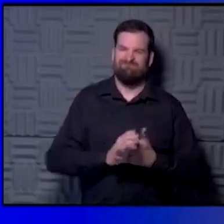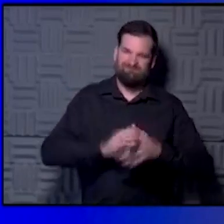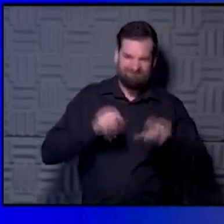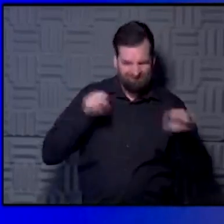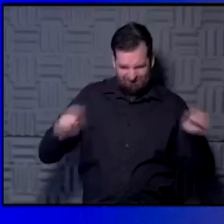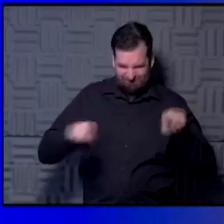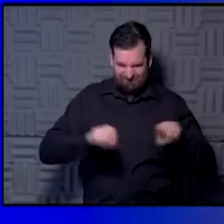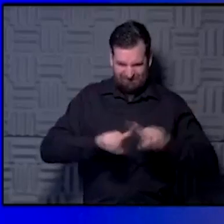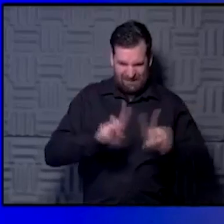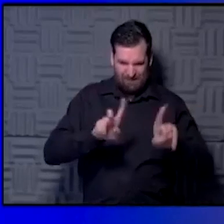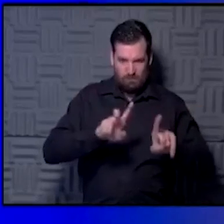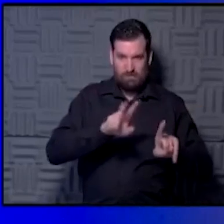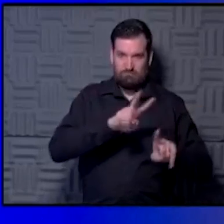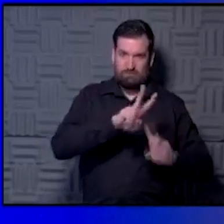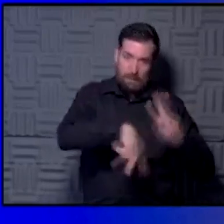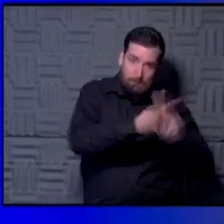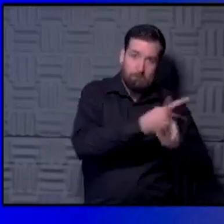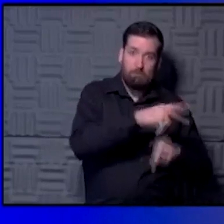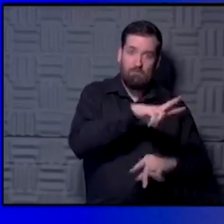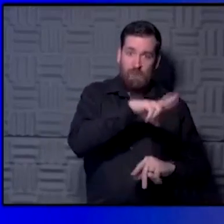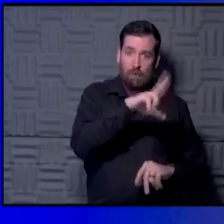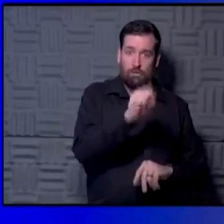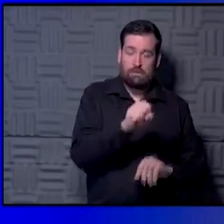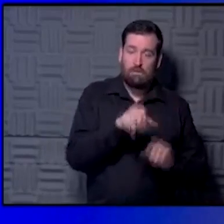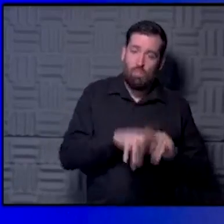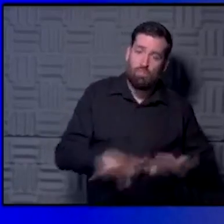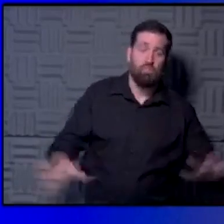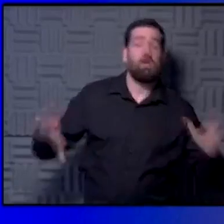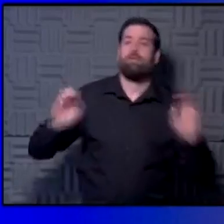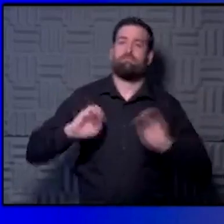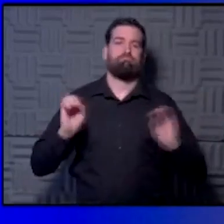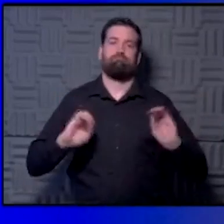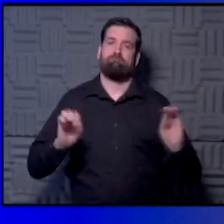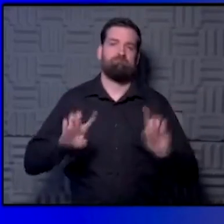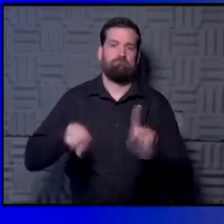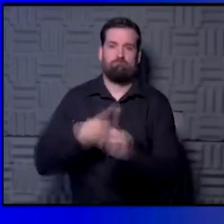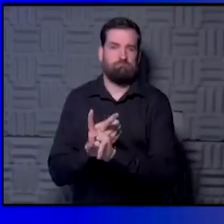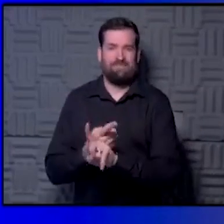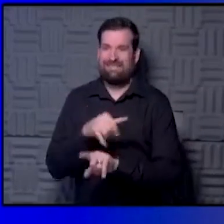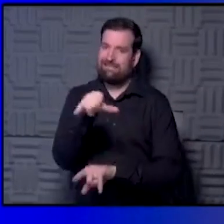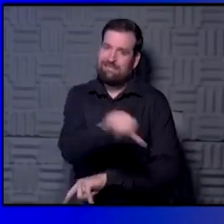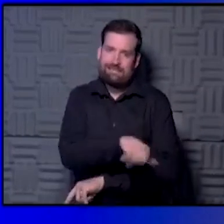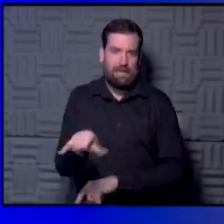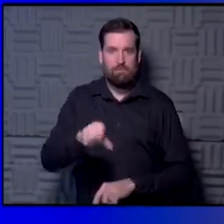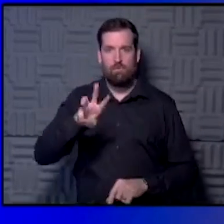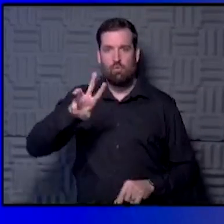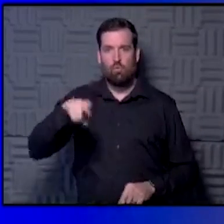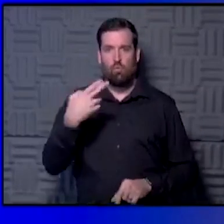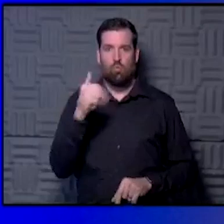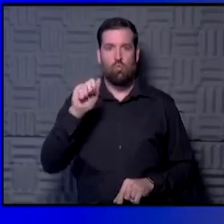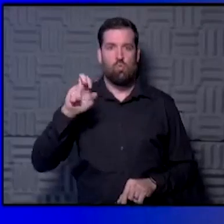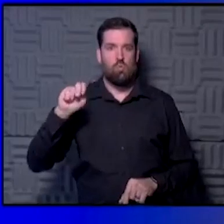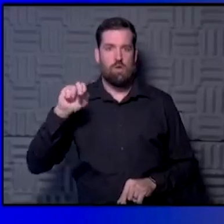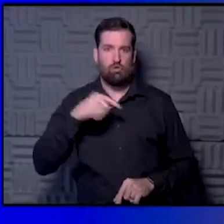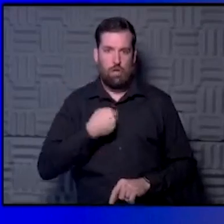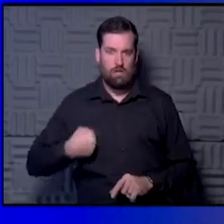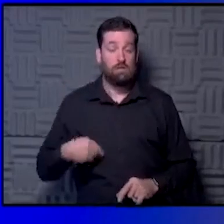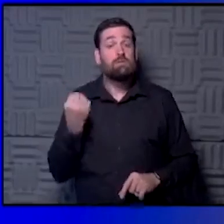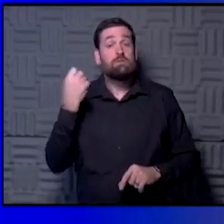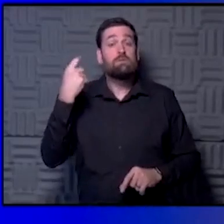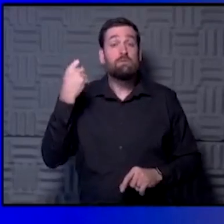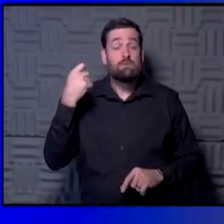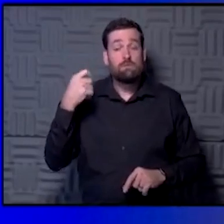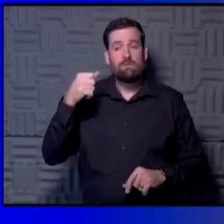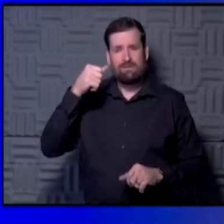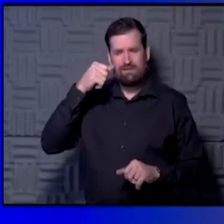different virus circulating really than there was in Wuhan. So that's the important thing to remember. Now, we also understand